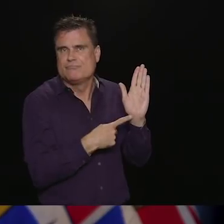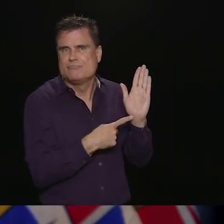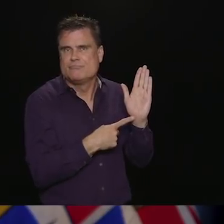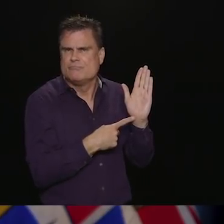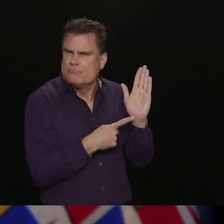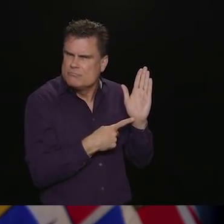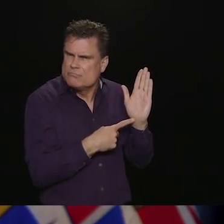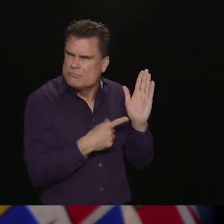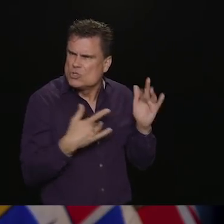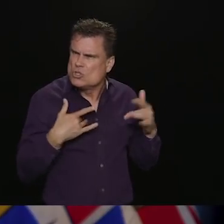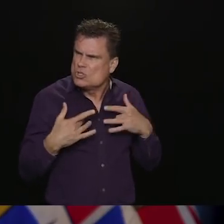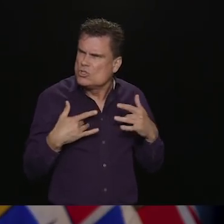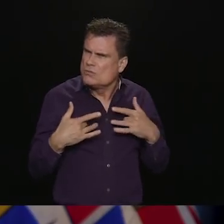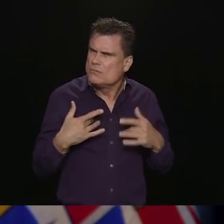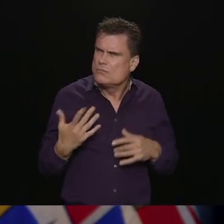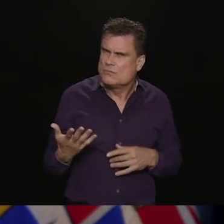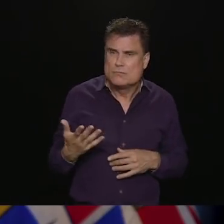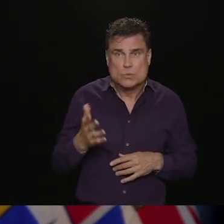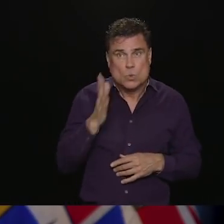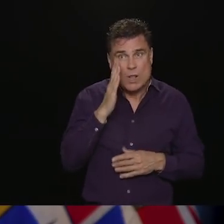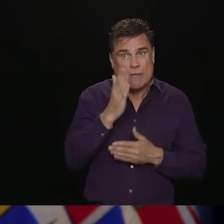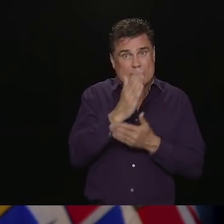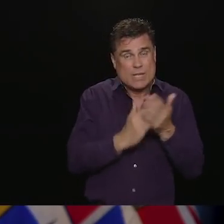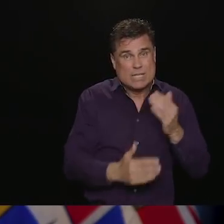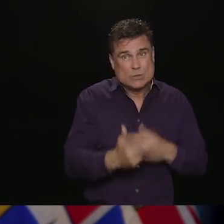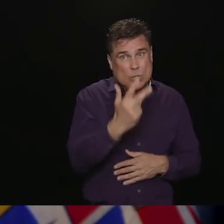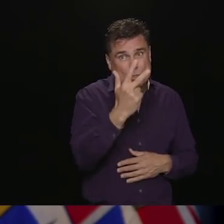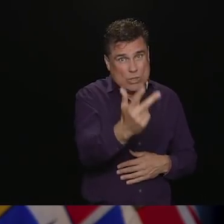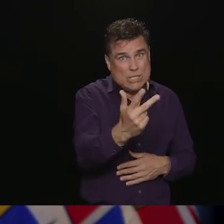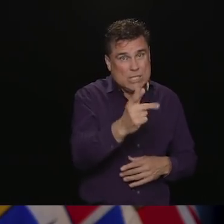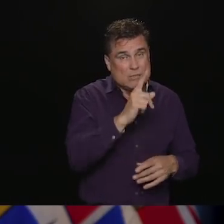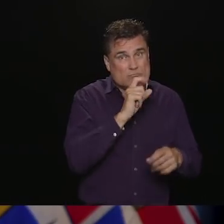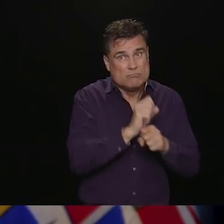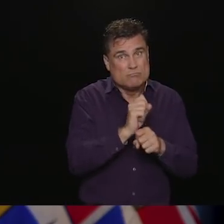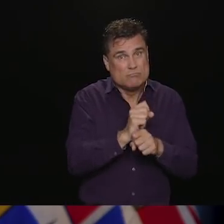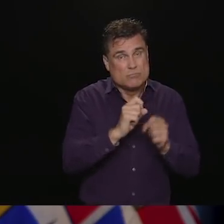this is going to, when the two incubation periods are up, I believe, by Tuesday.